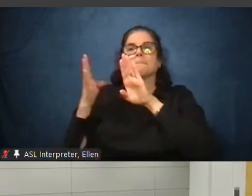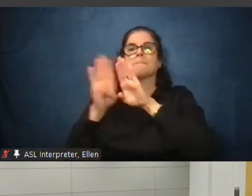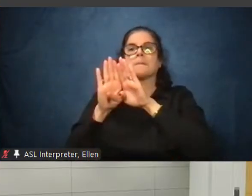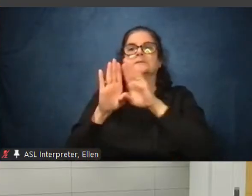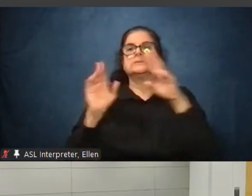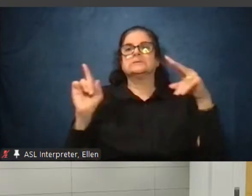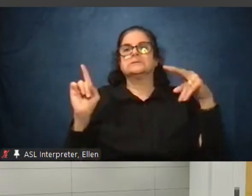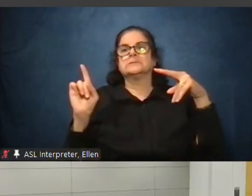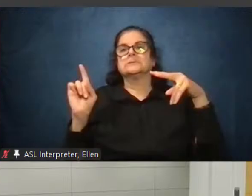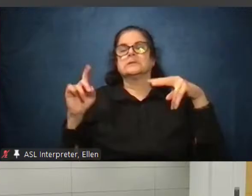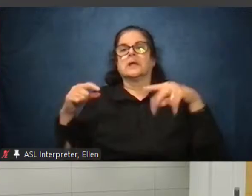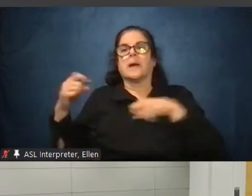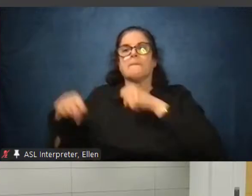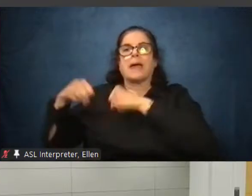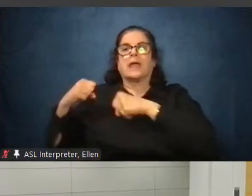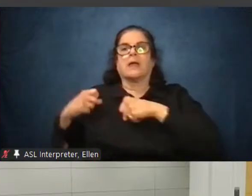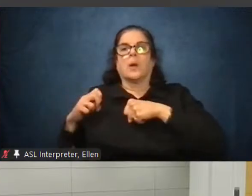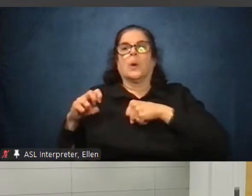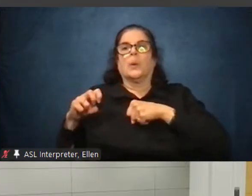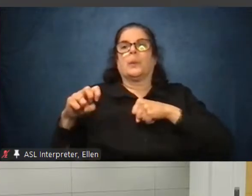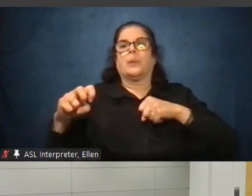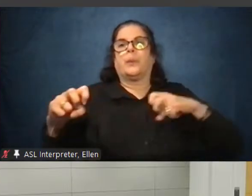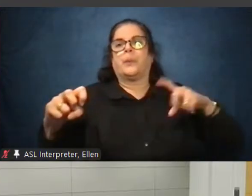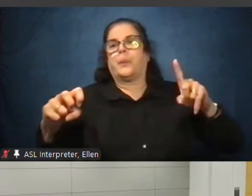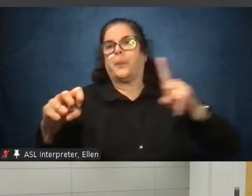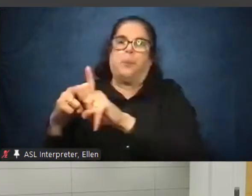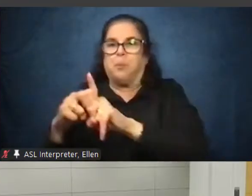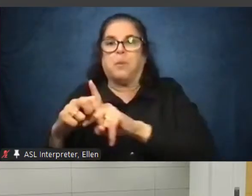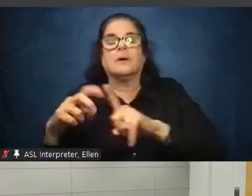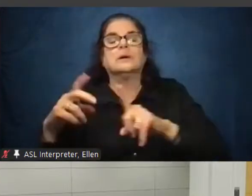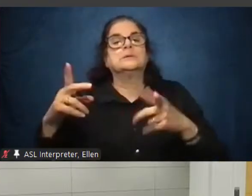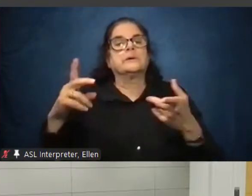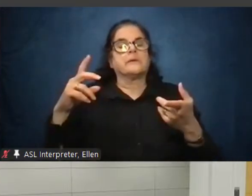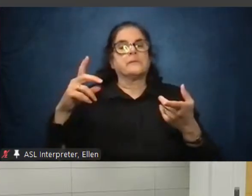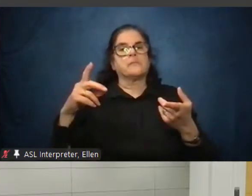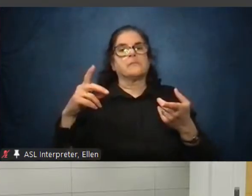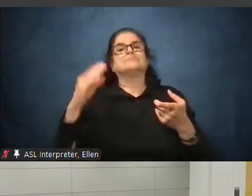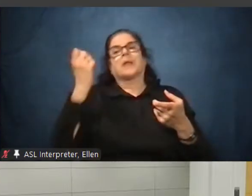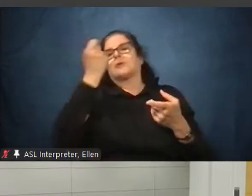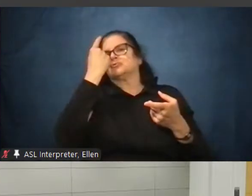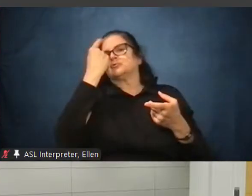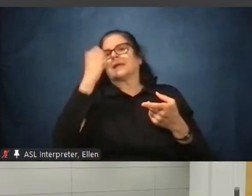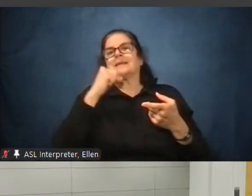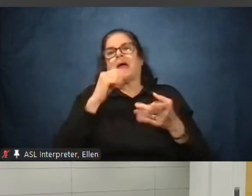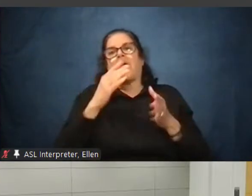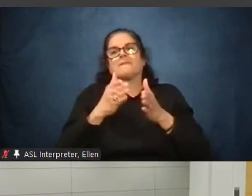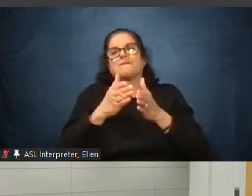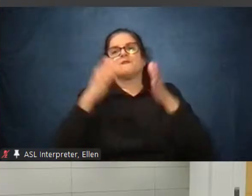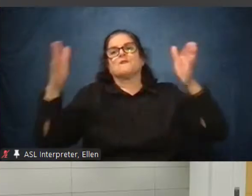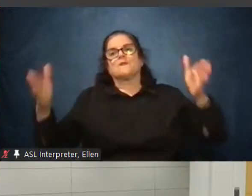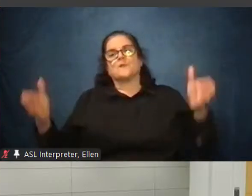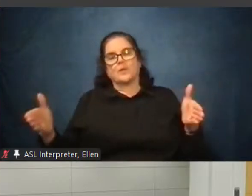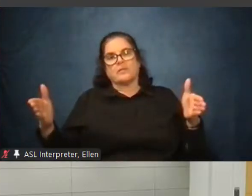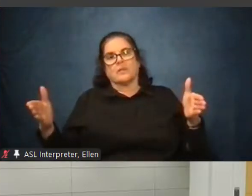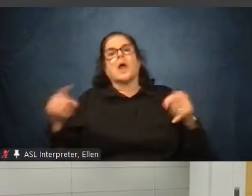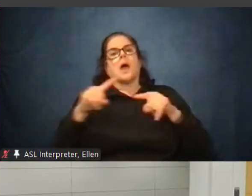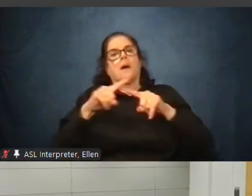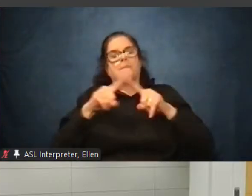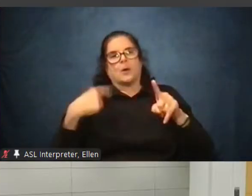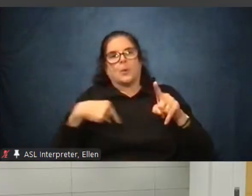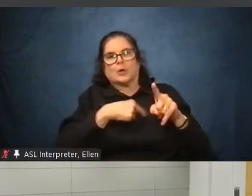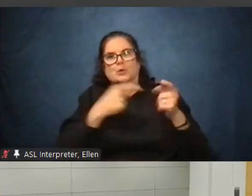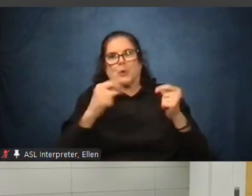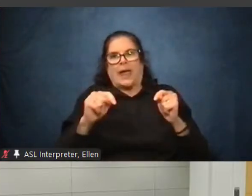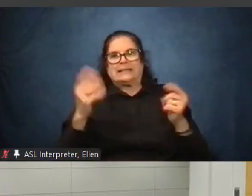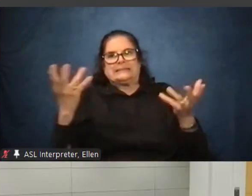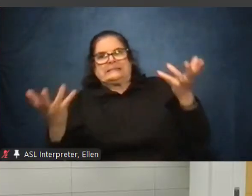So yes, I understand that we don't have the full width as we would maybe at a traditional stop here, but we're trying to kind of